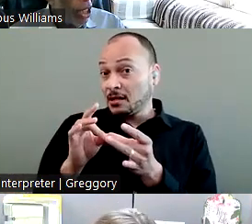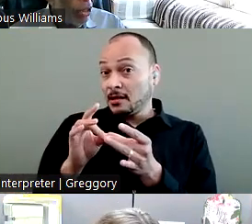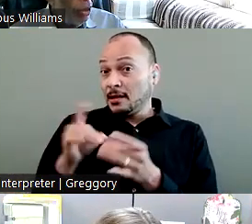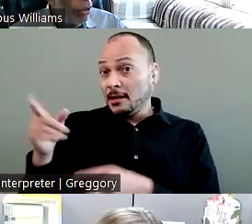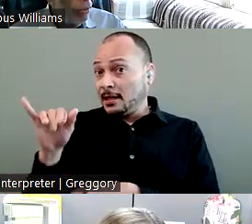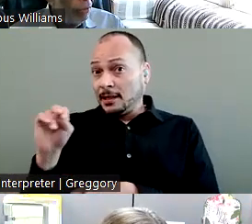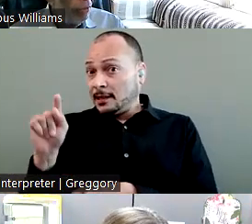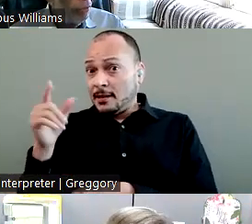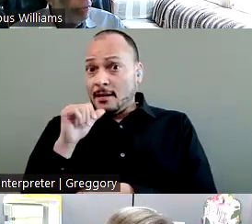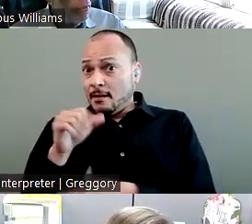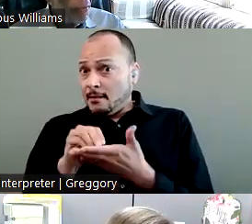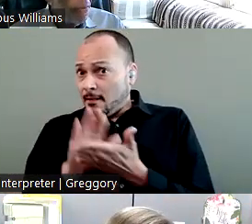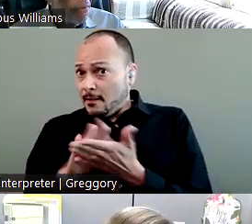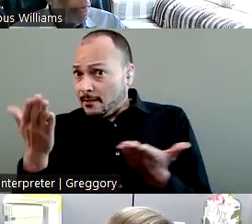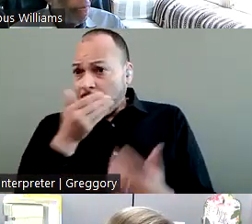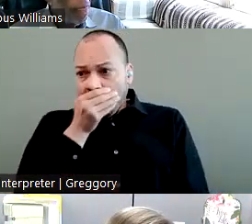didn't note?